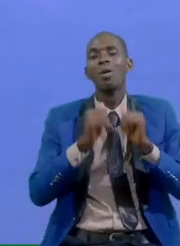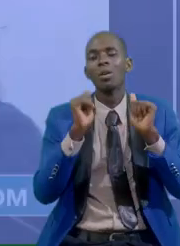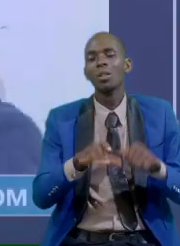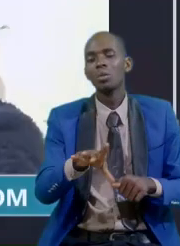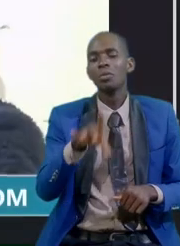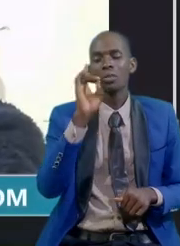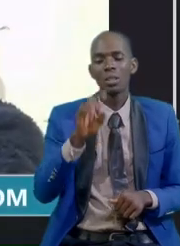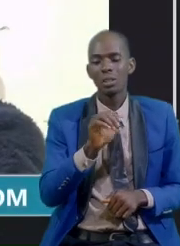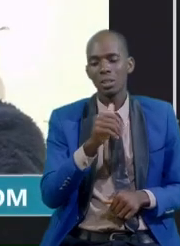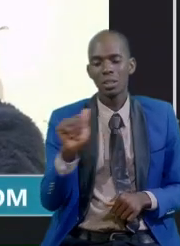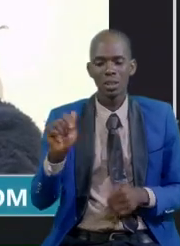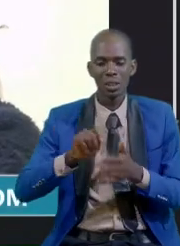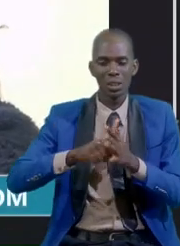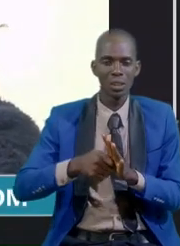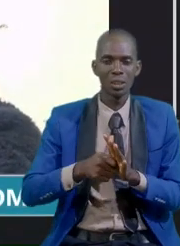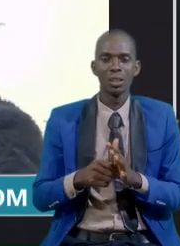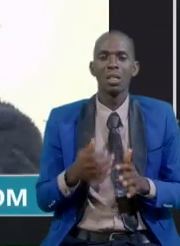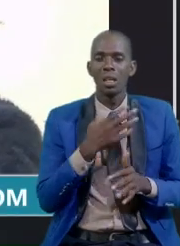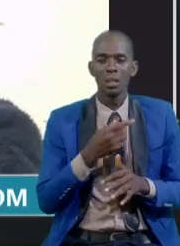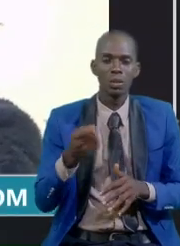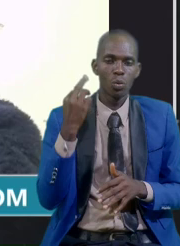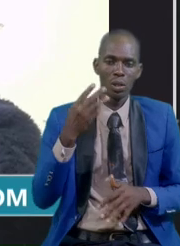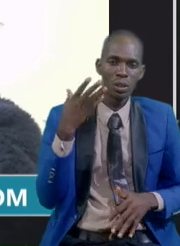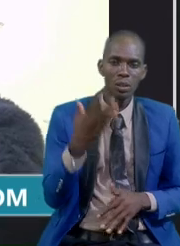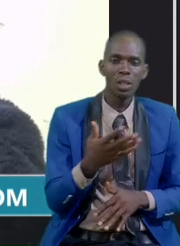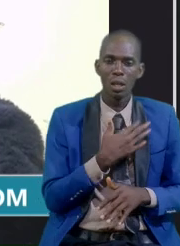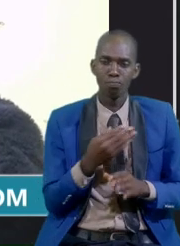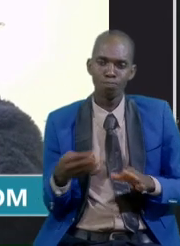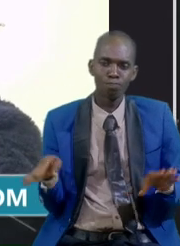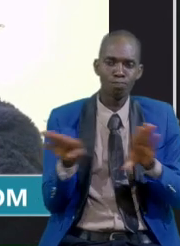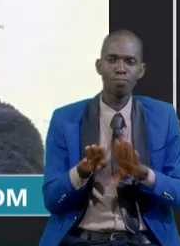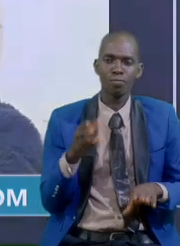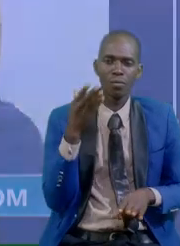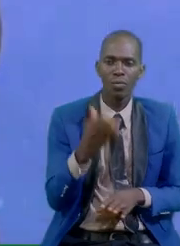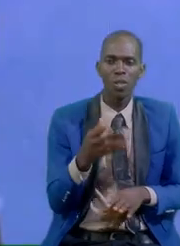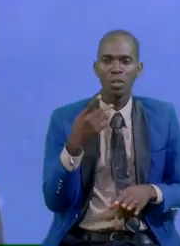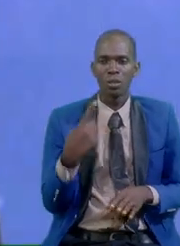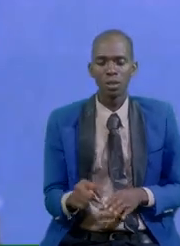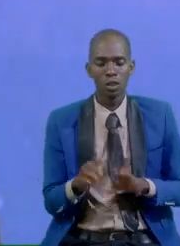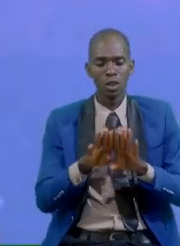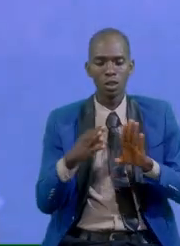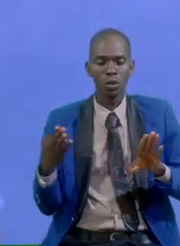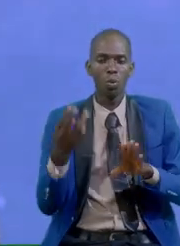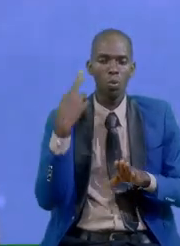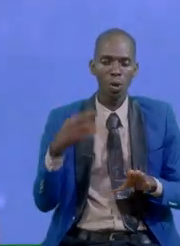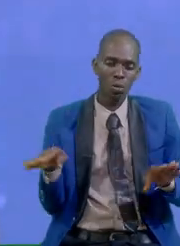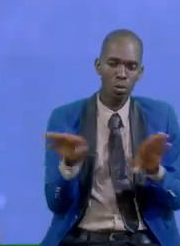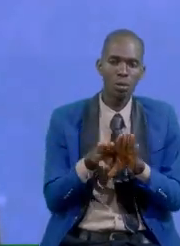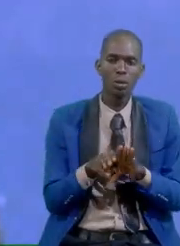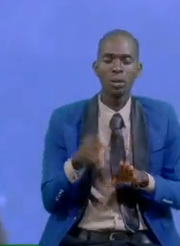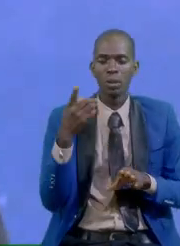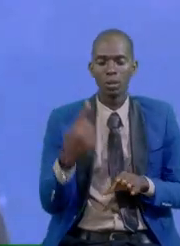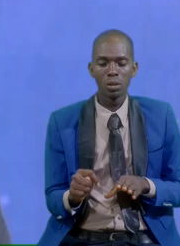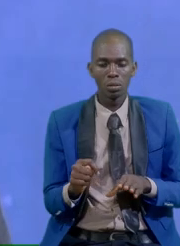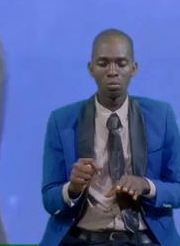there. And they were so locked up there. The doors were locked. The stocks were lost.